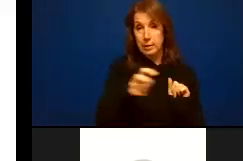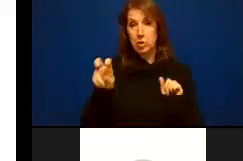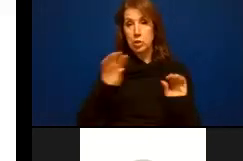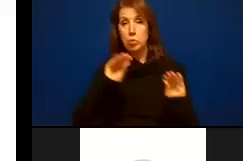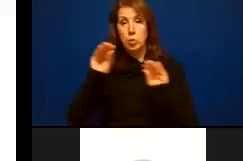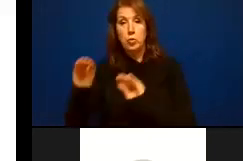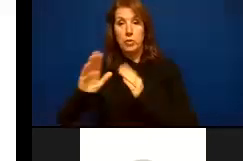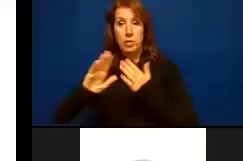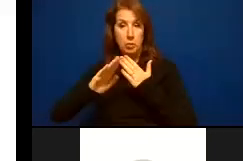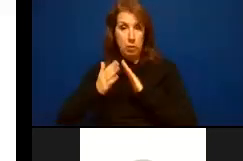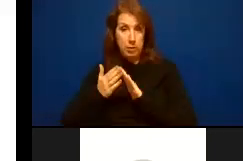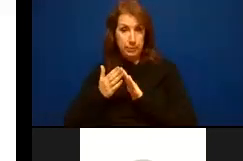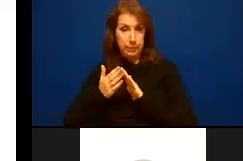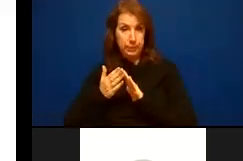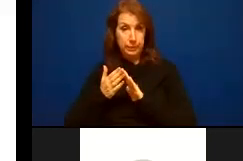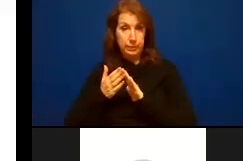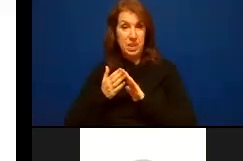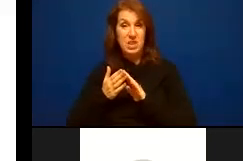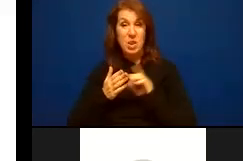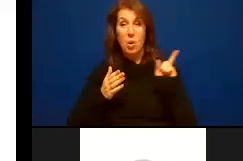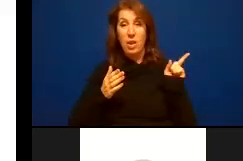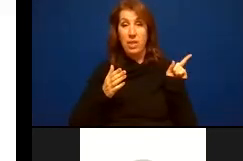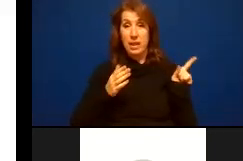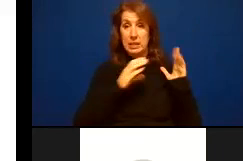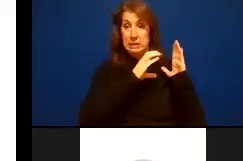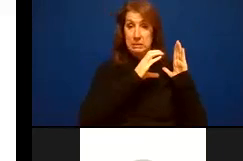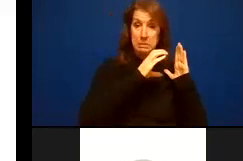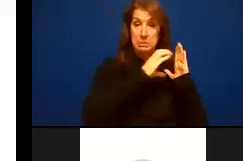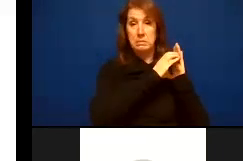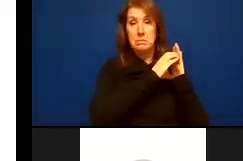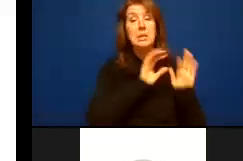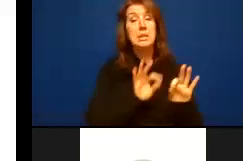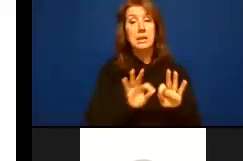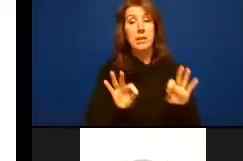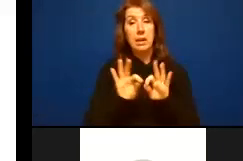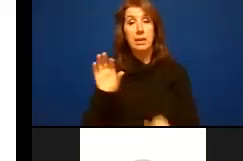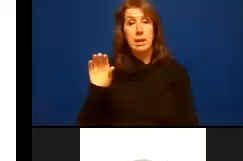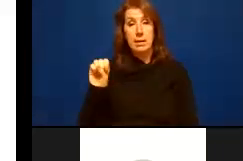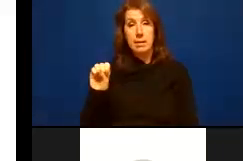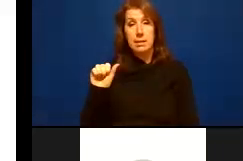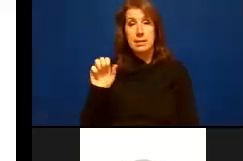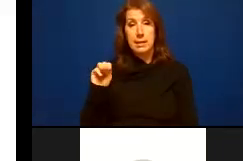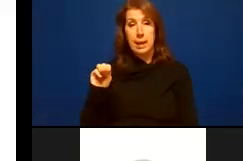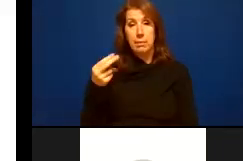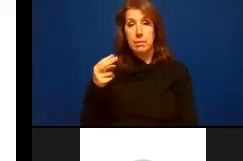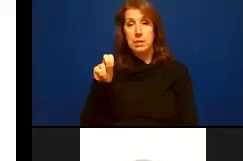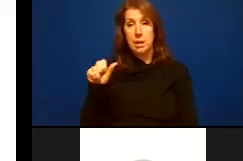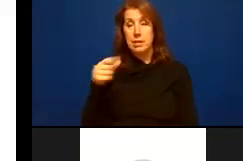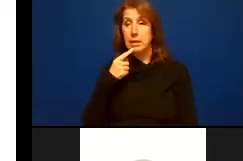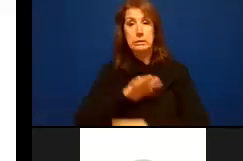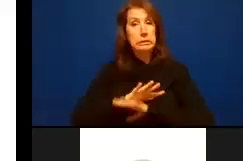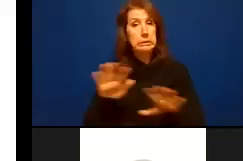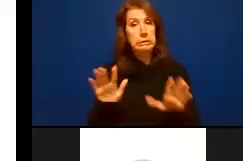So that was pretty significant that SAMHSA is saying that you should not be using inpatient care except